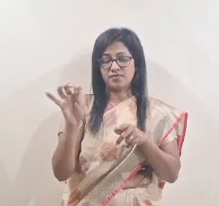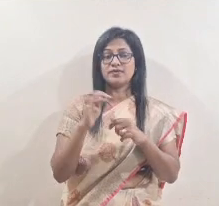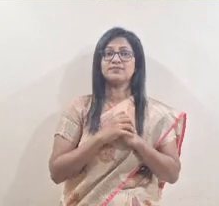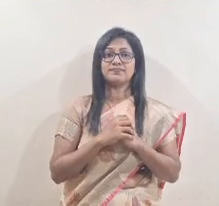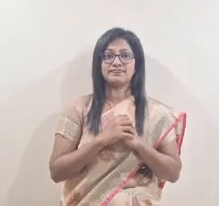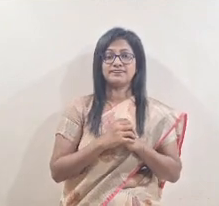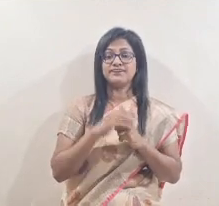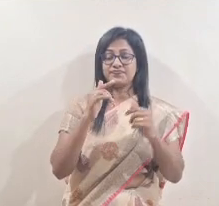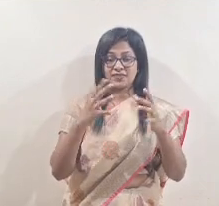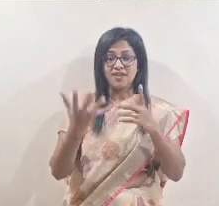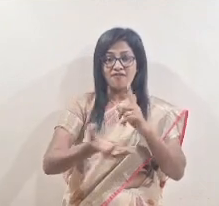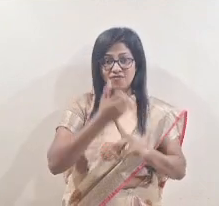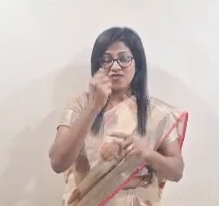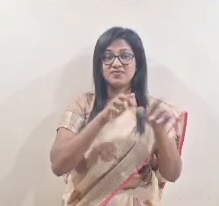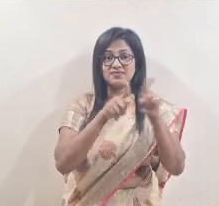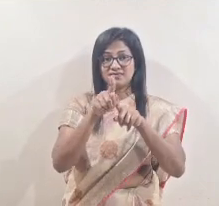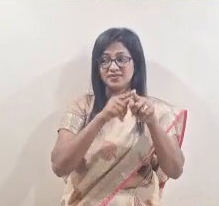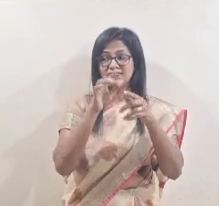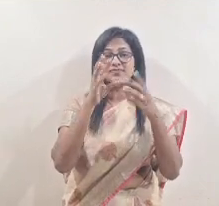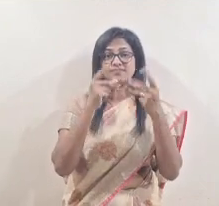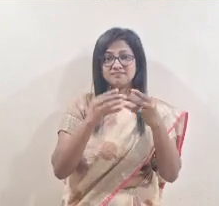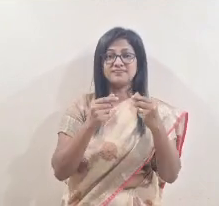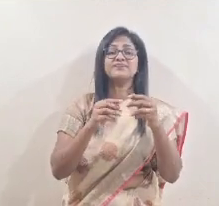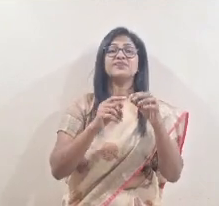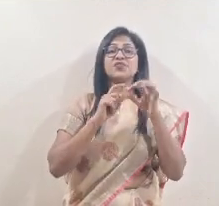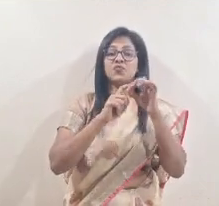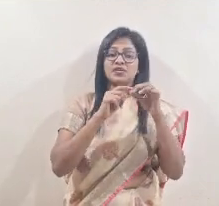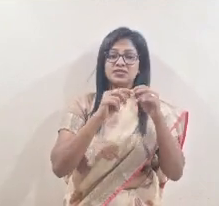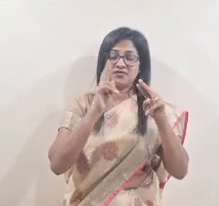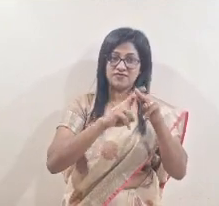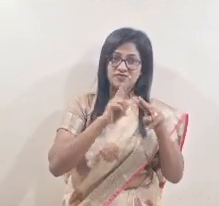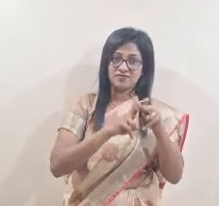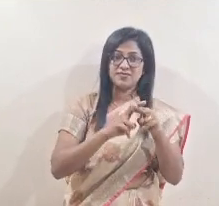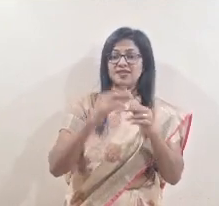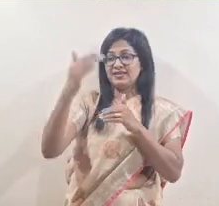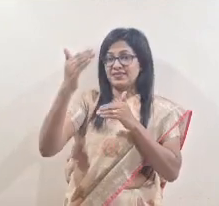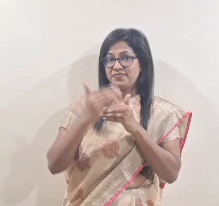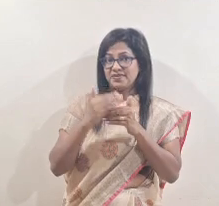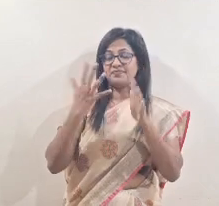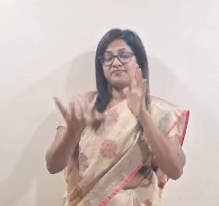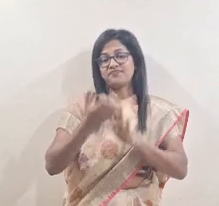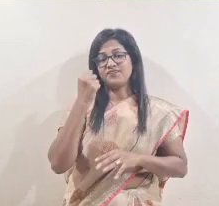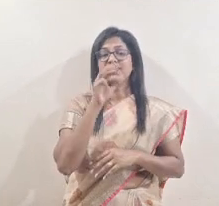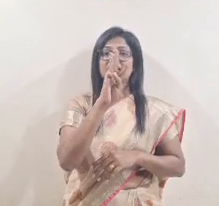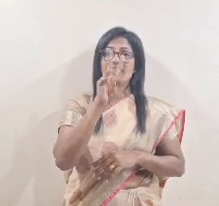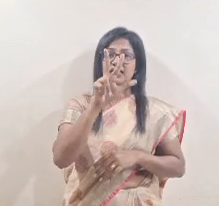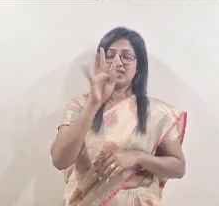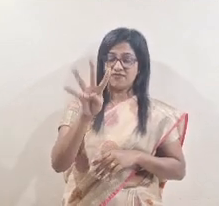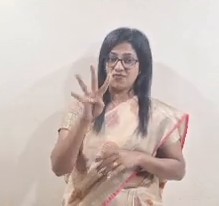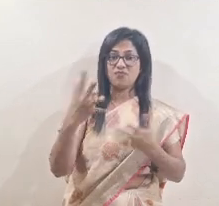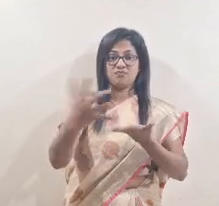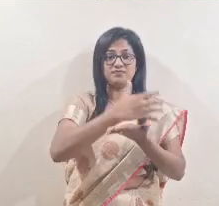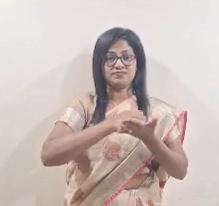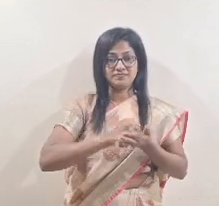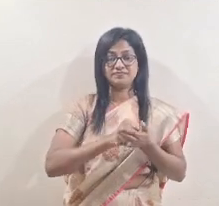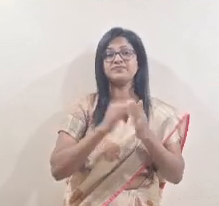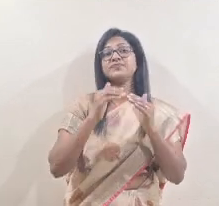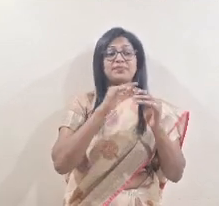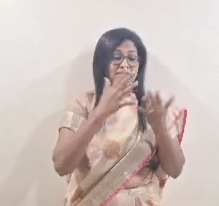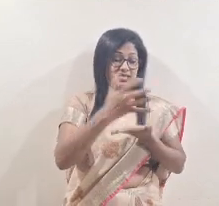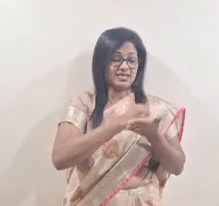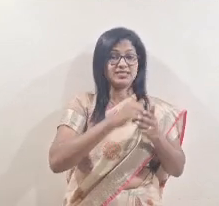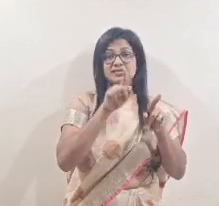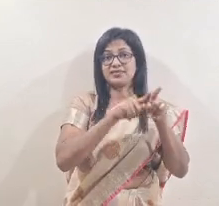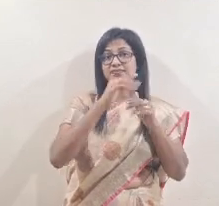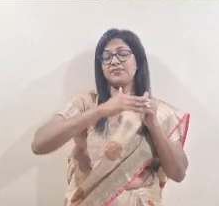And for determining the sample size, we have used Cochrane's formula, and the minimum sample size came out to be 384. So the collected sample is more than